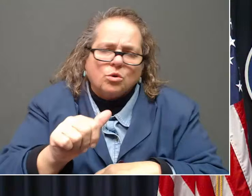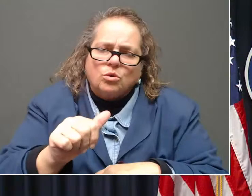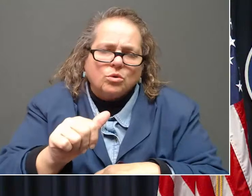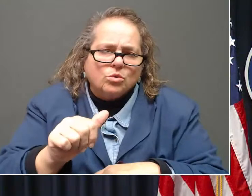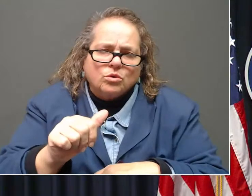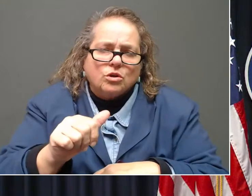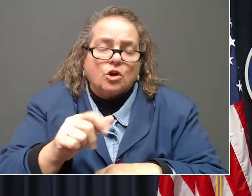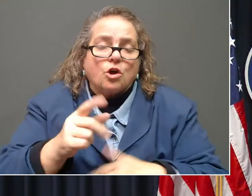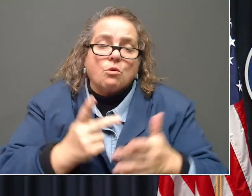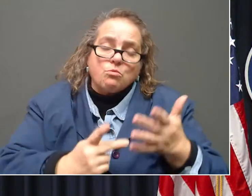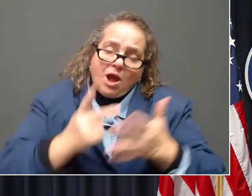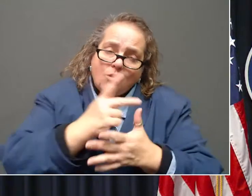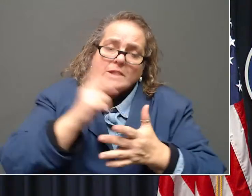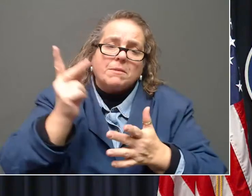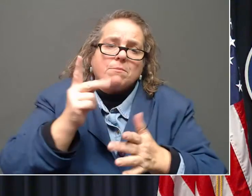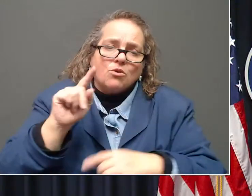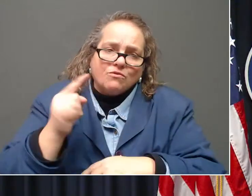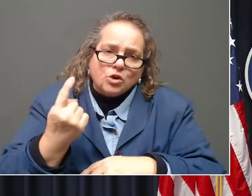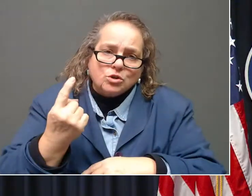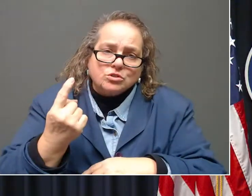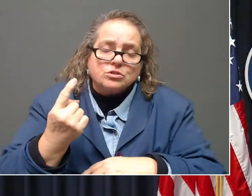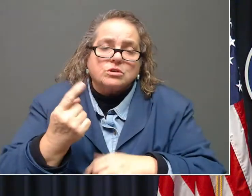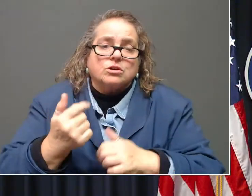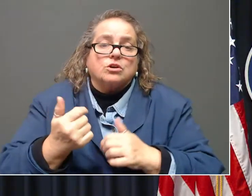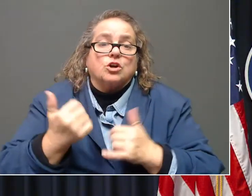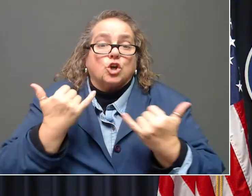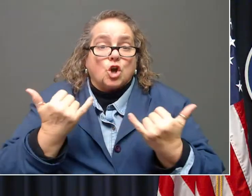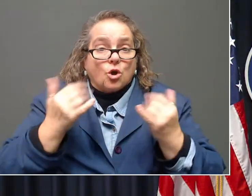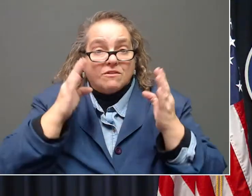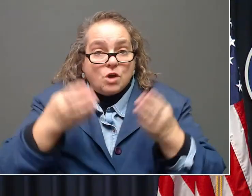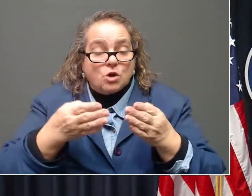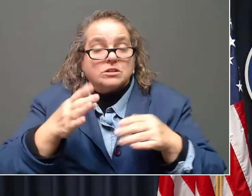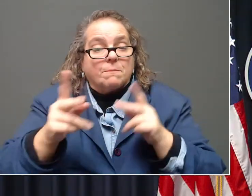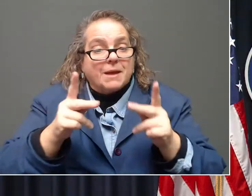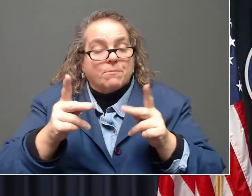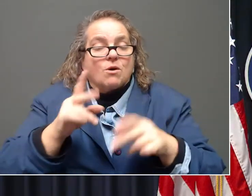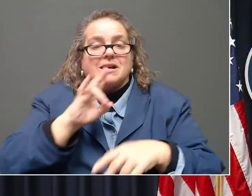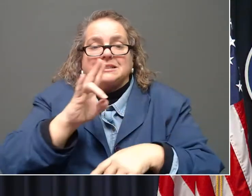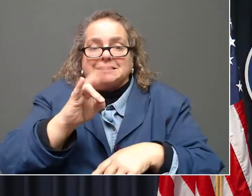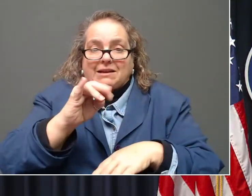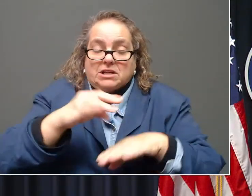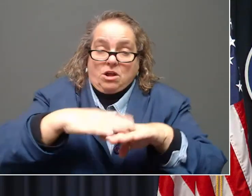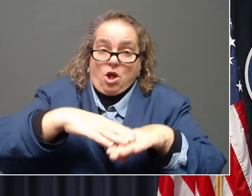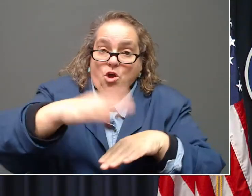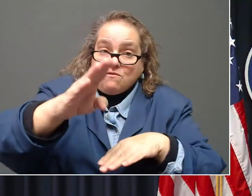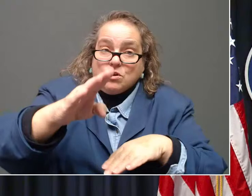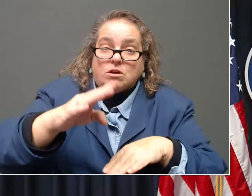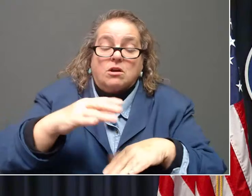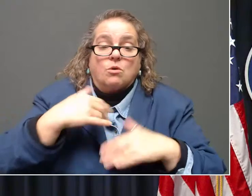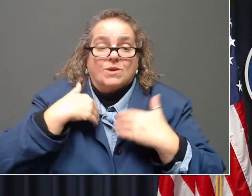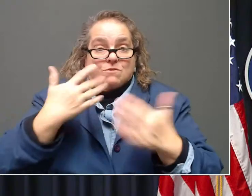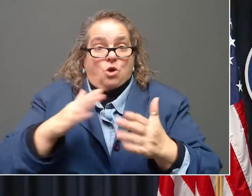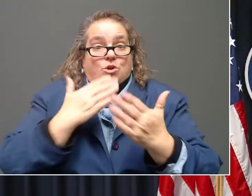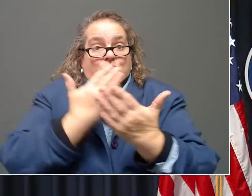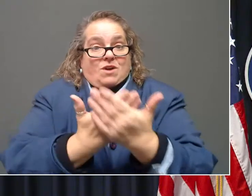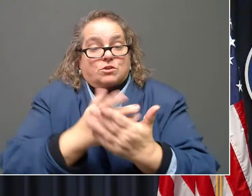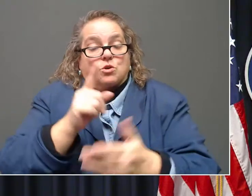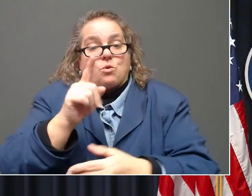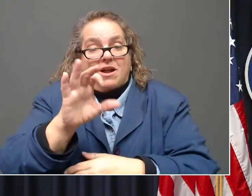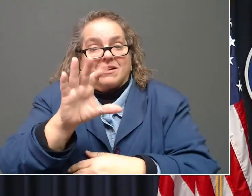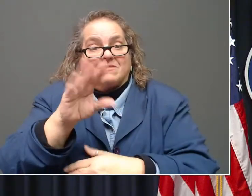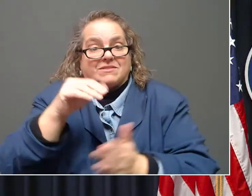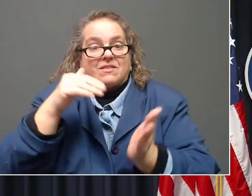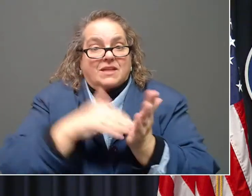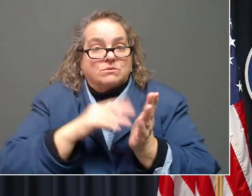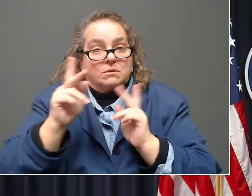them. And please, if you are not in the highest phases, the 1A, the 1B, the folks who are highest risk for getting the disease